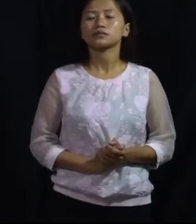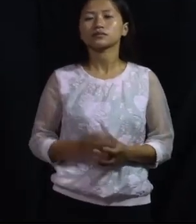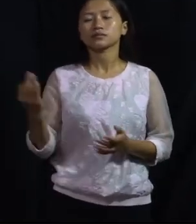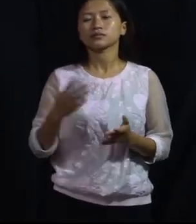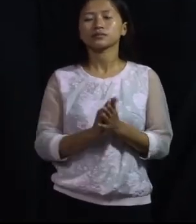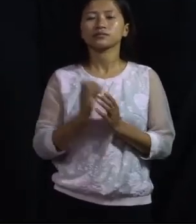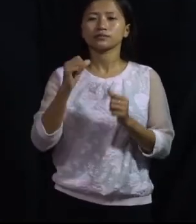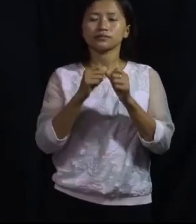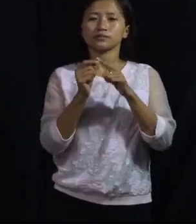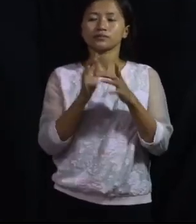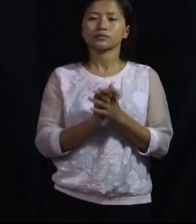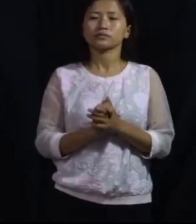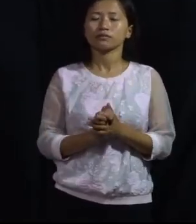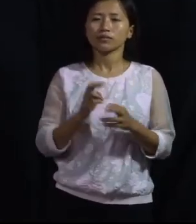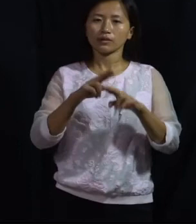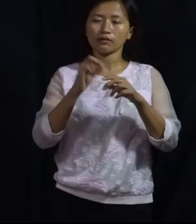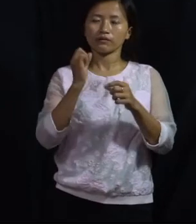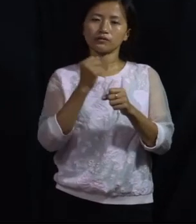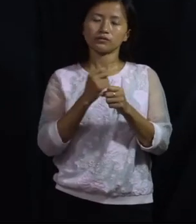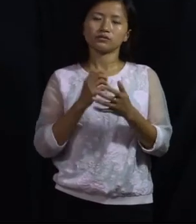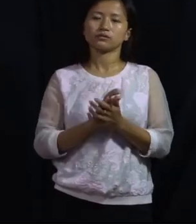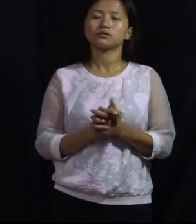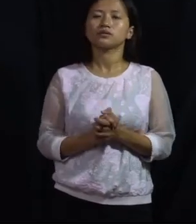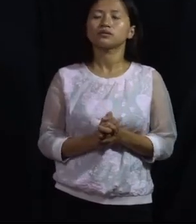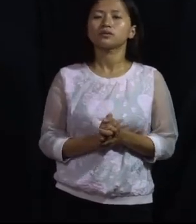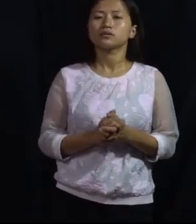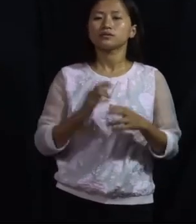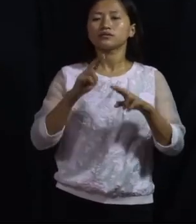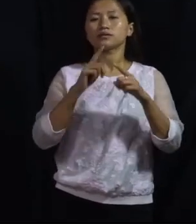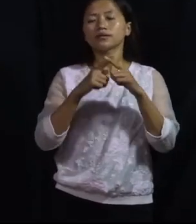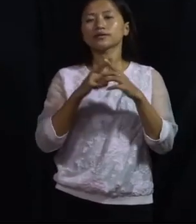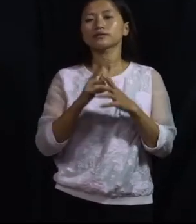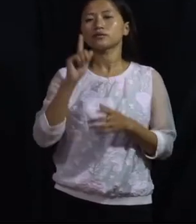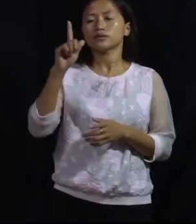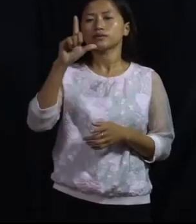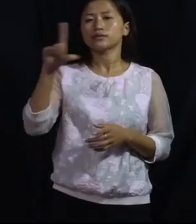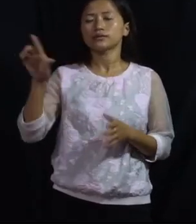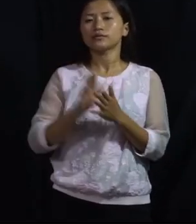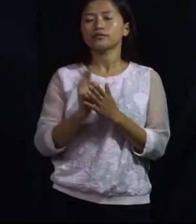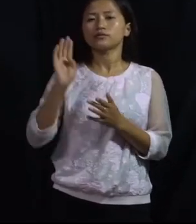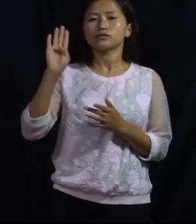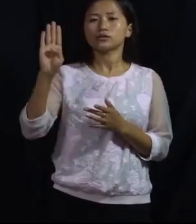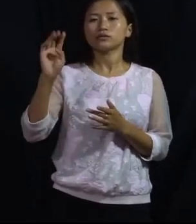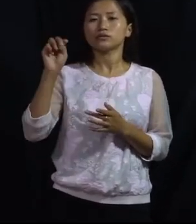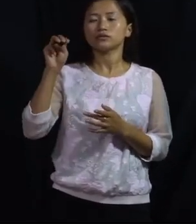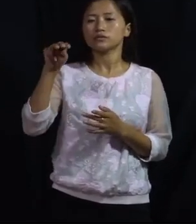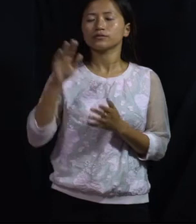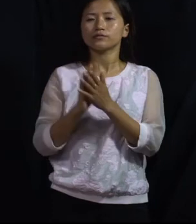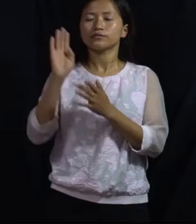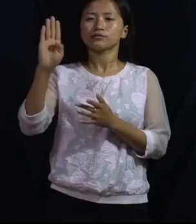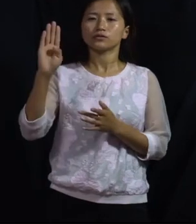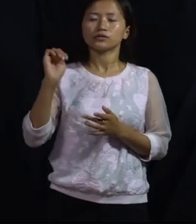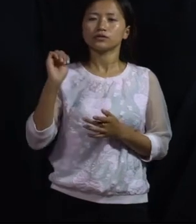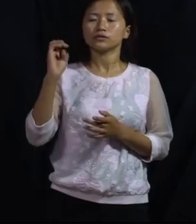capital figures. That is, now the capital for X is 1,04,040 and for Y is